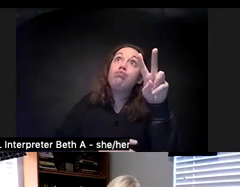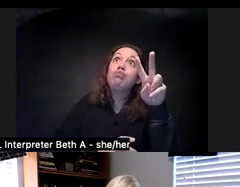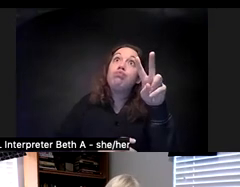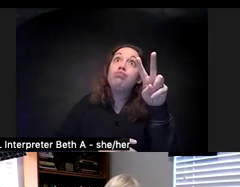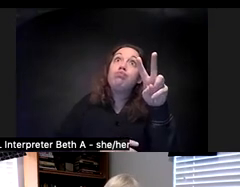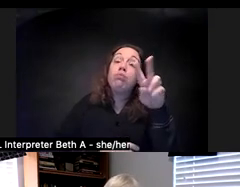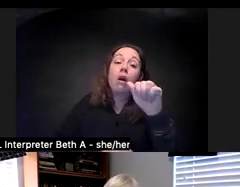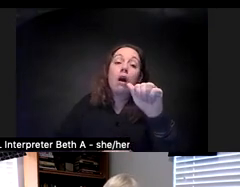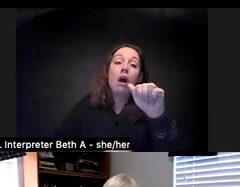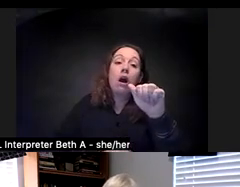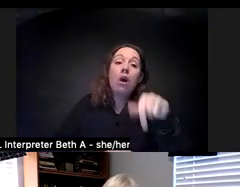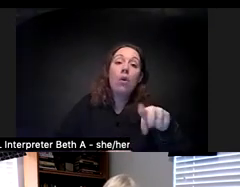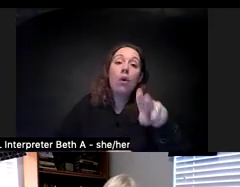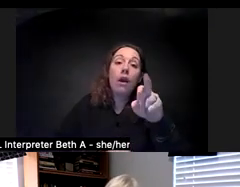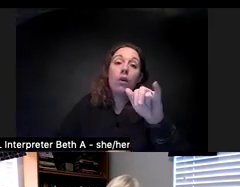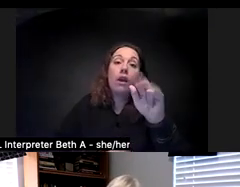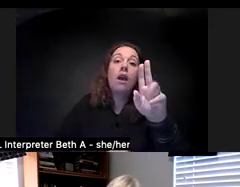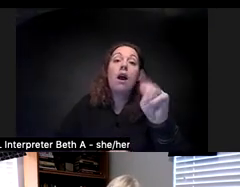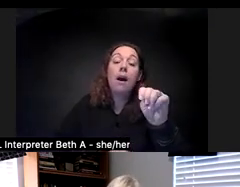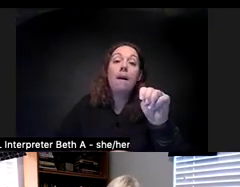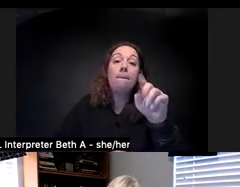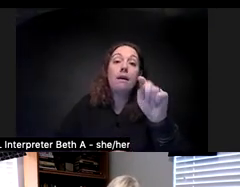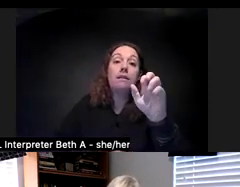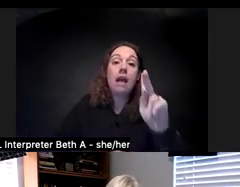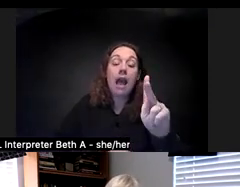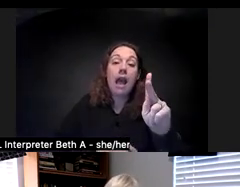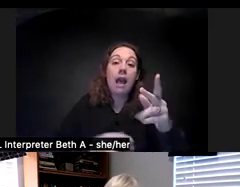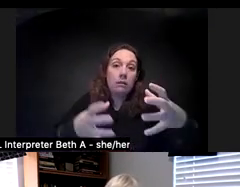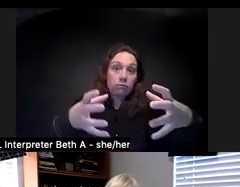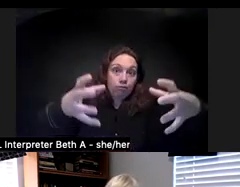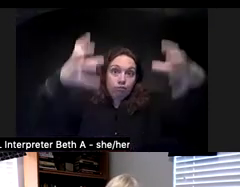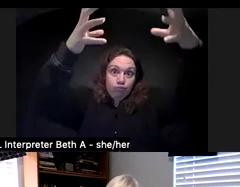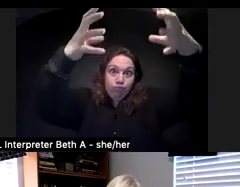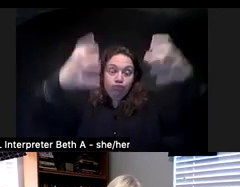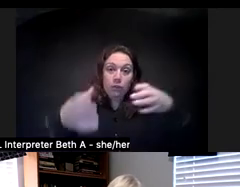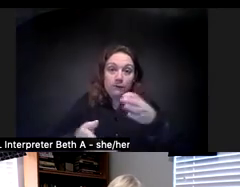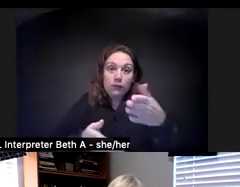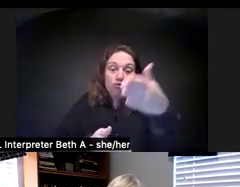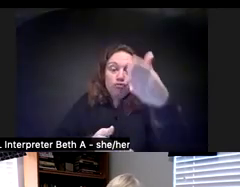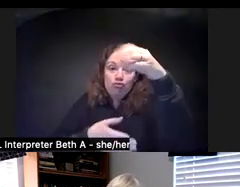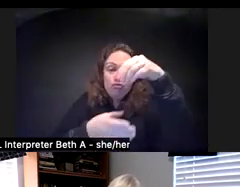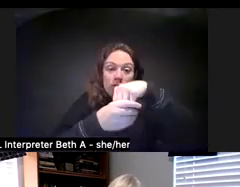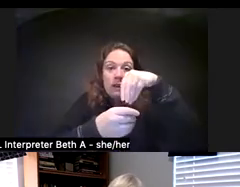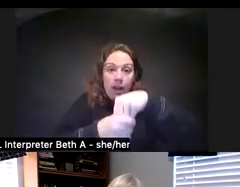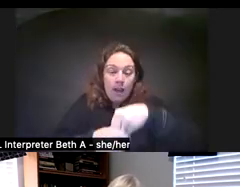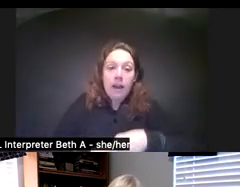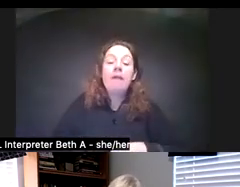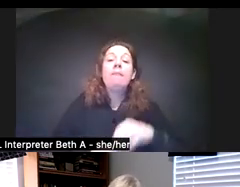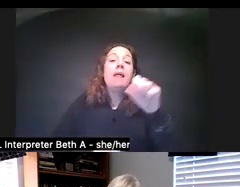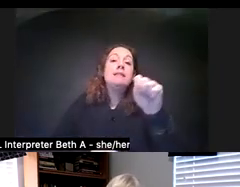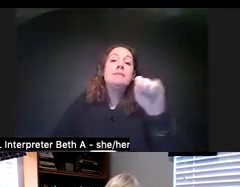aquarium tank, and he has on noise-canceling headphones. This is a program at the Smithsonian called Morning